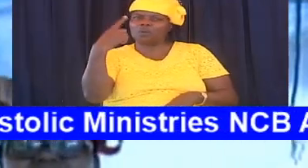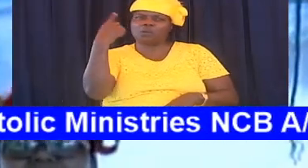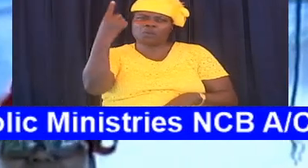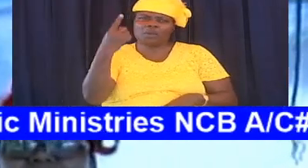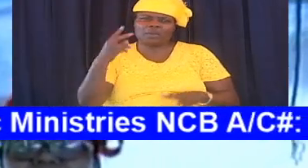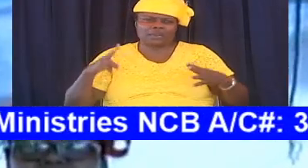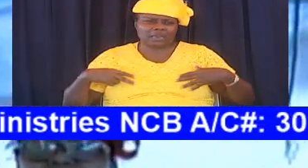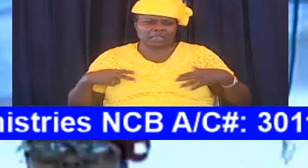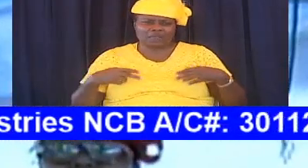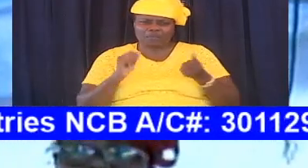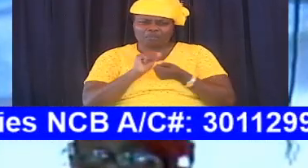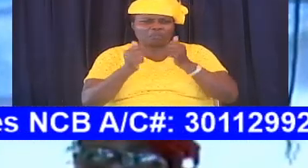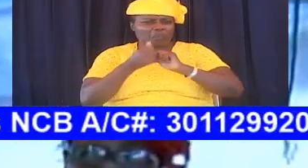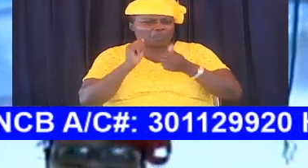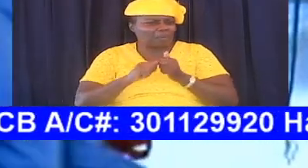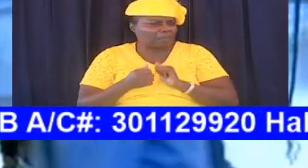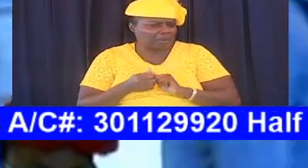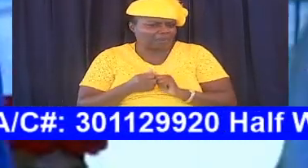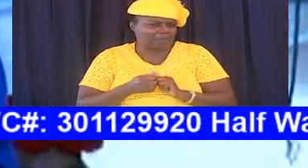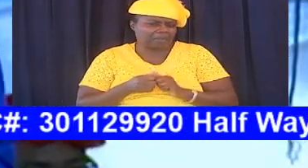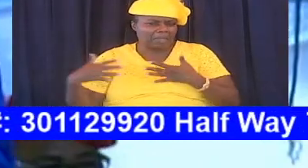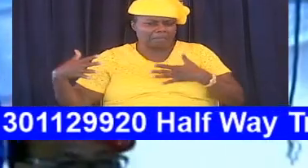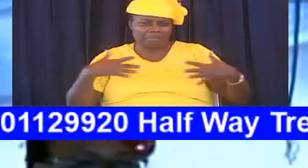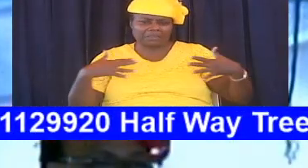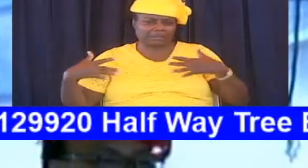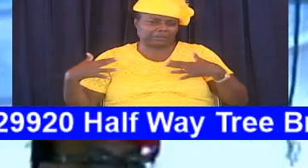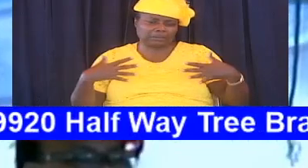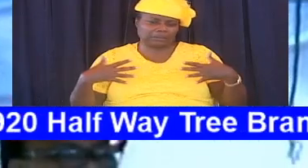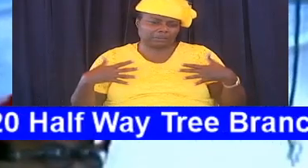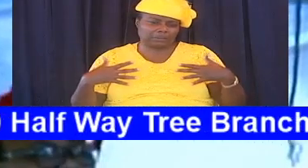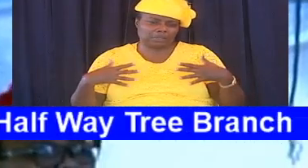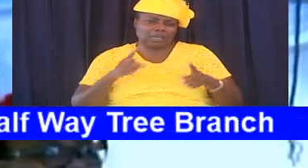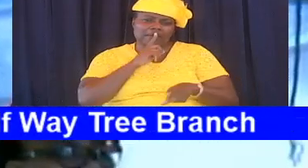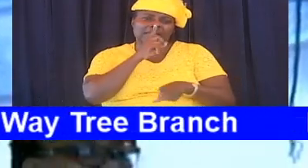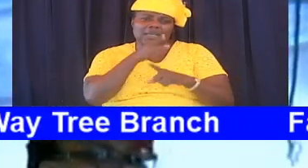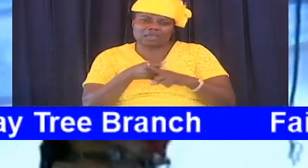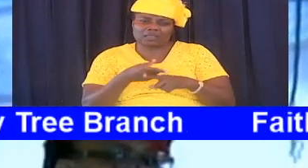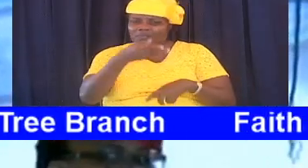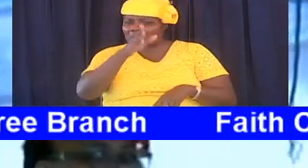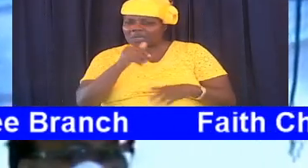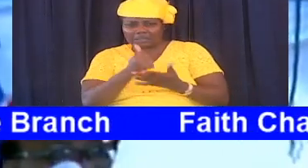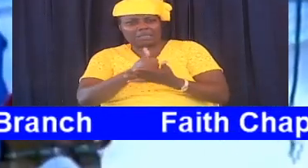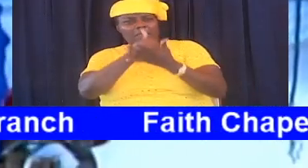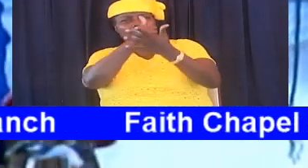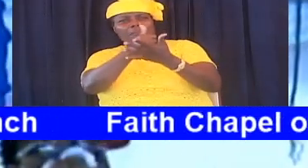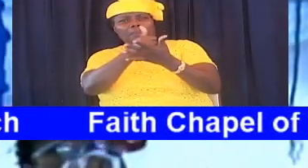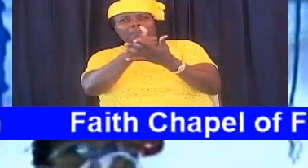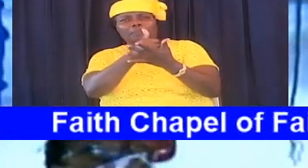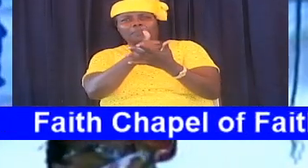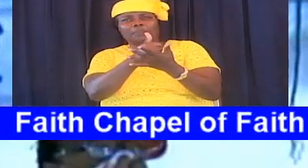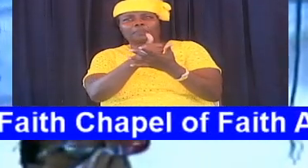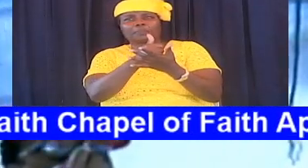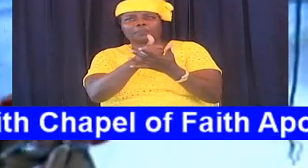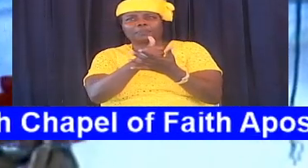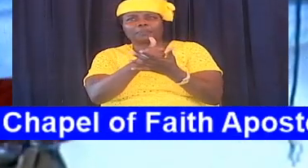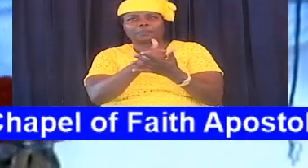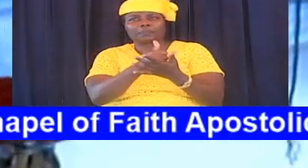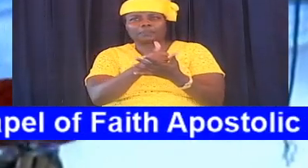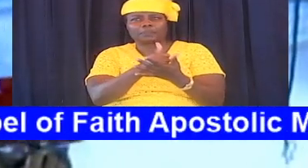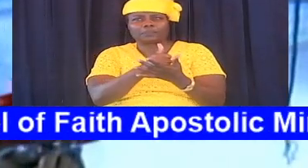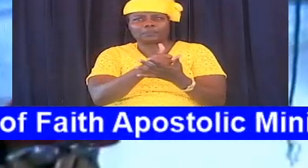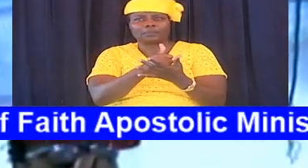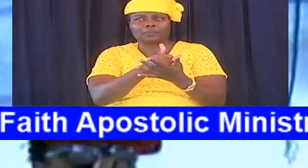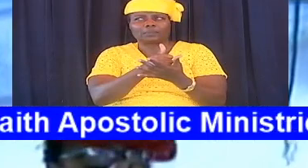not the only ones that have had to, you know, ask for God's help, defend us from enemies. Praise God.